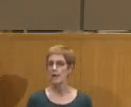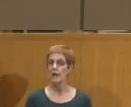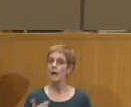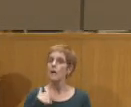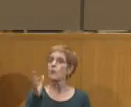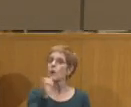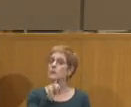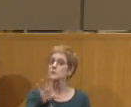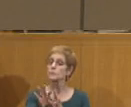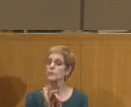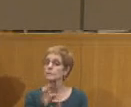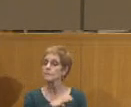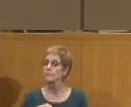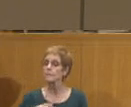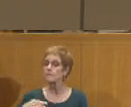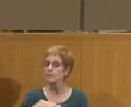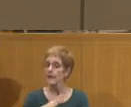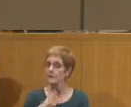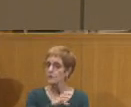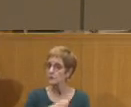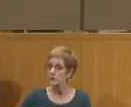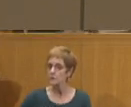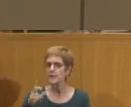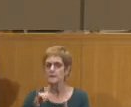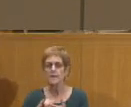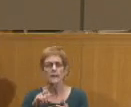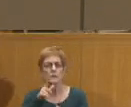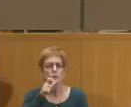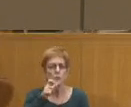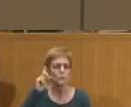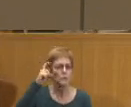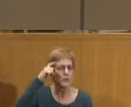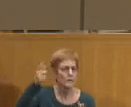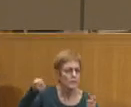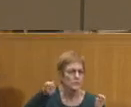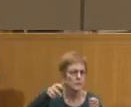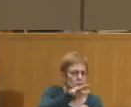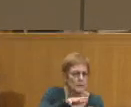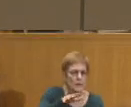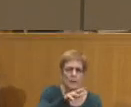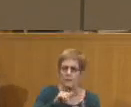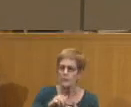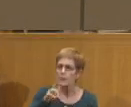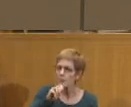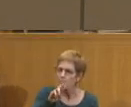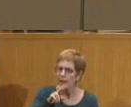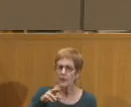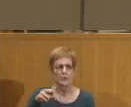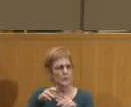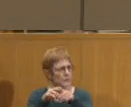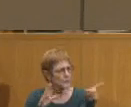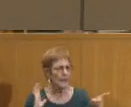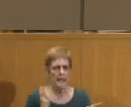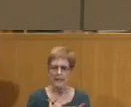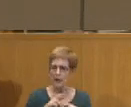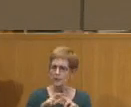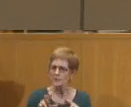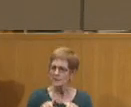We need a bus system that works reliably and responsibly. We need the Silver Line to improve our